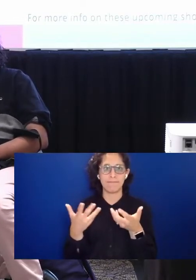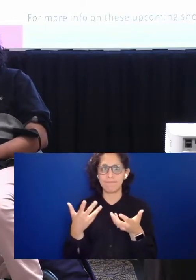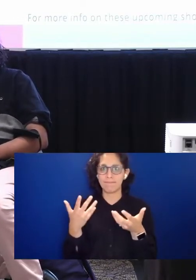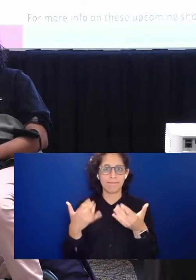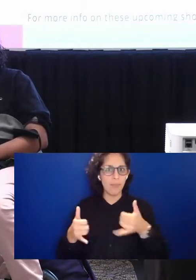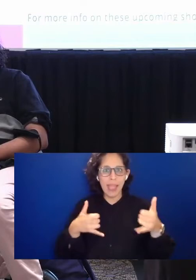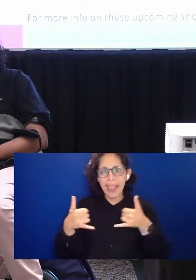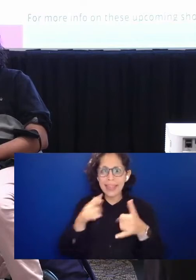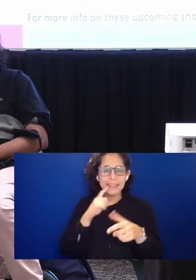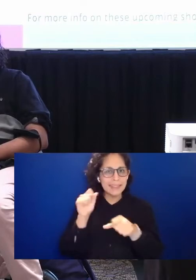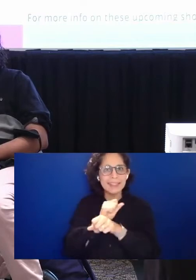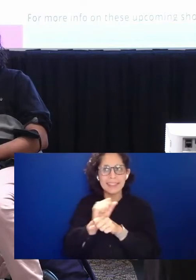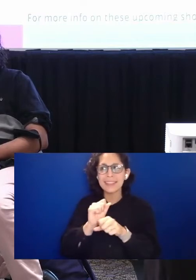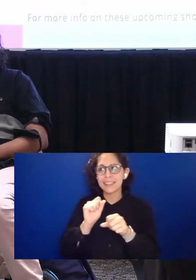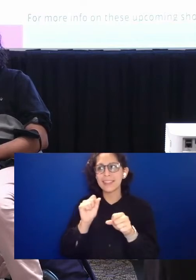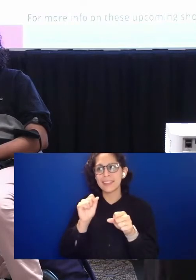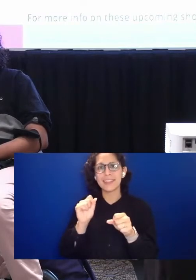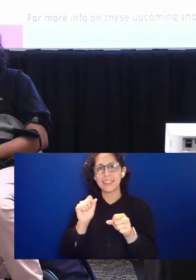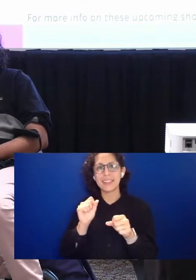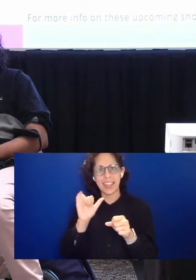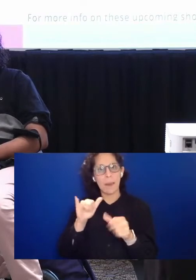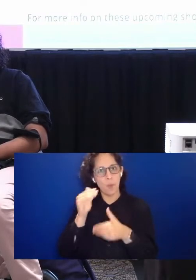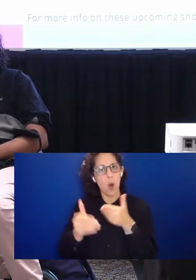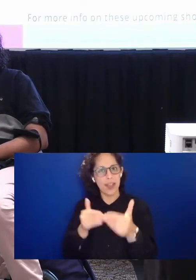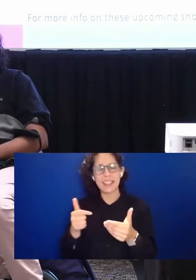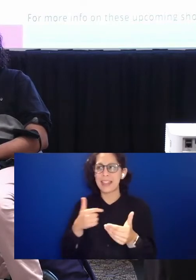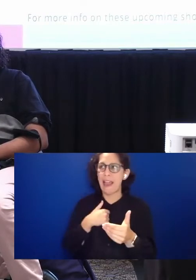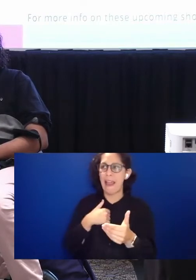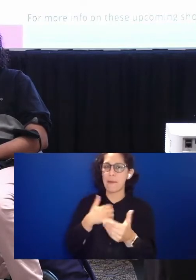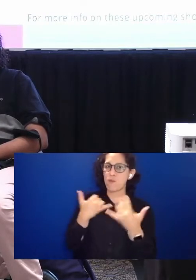actually the process that I'm engaged in.